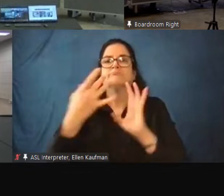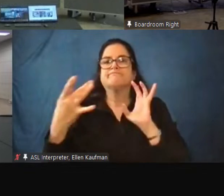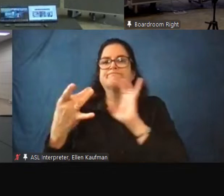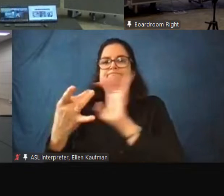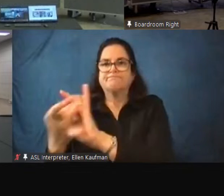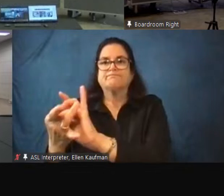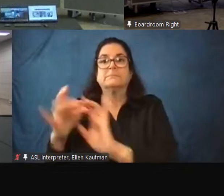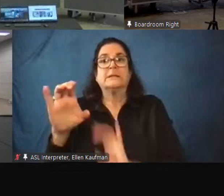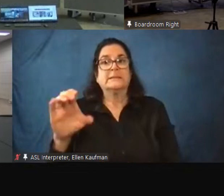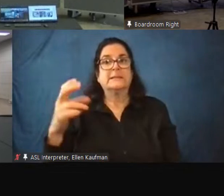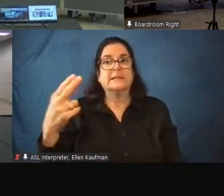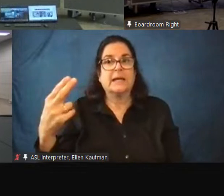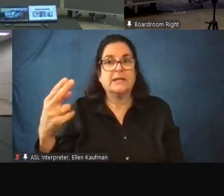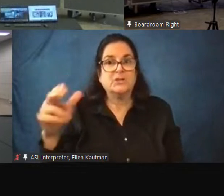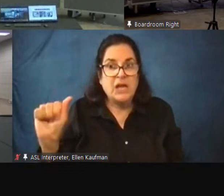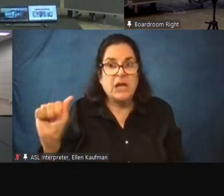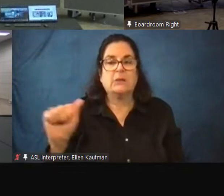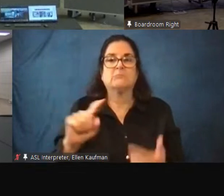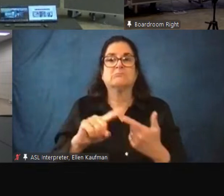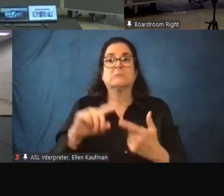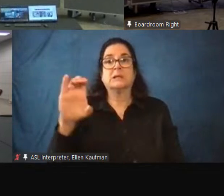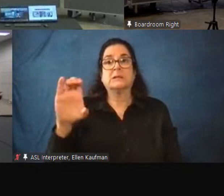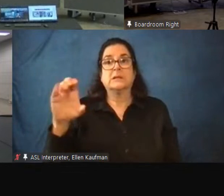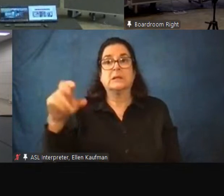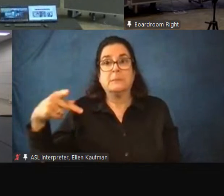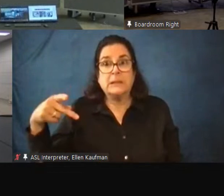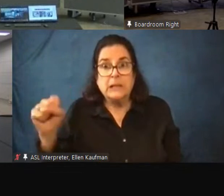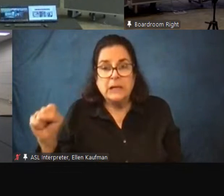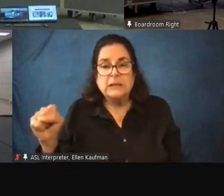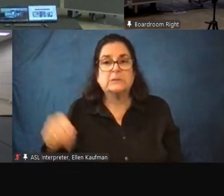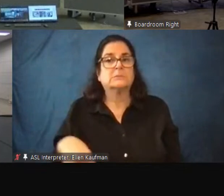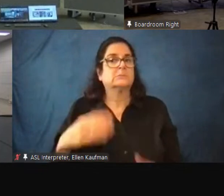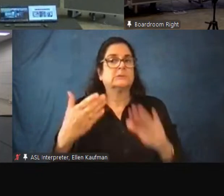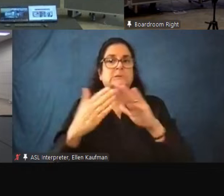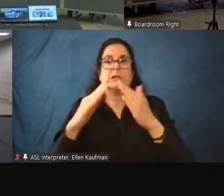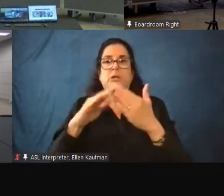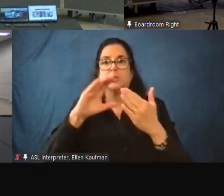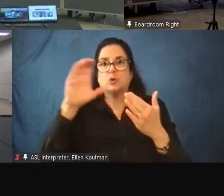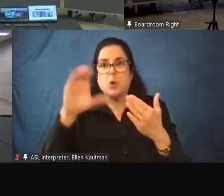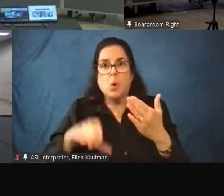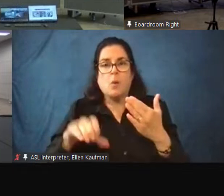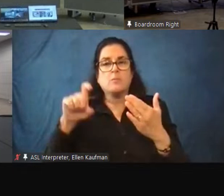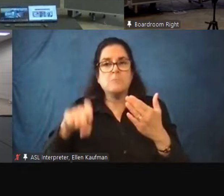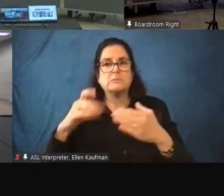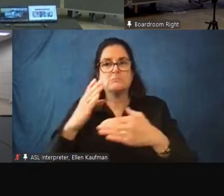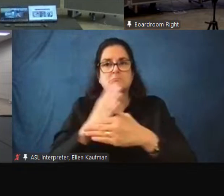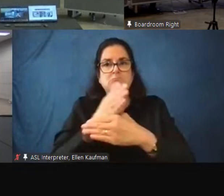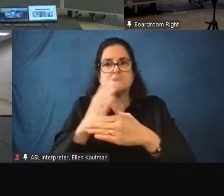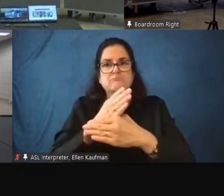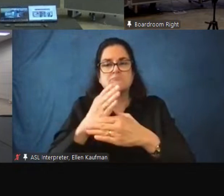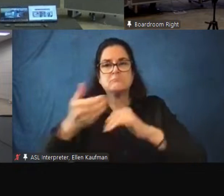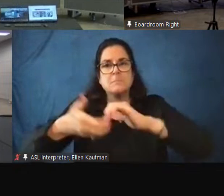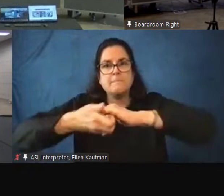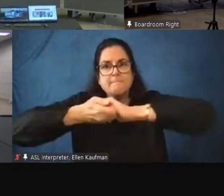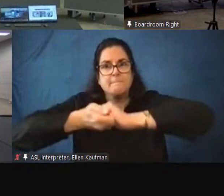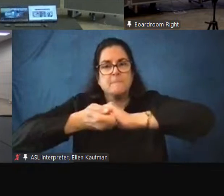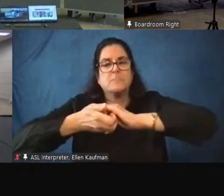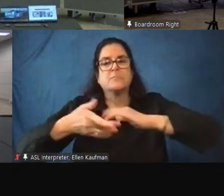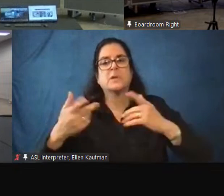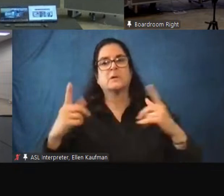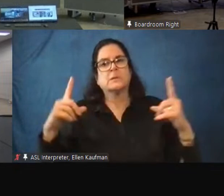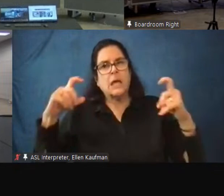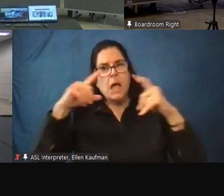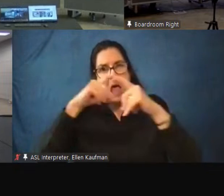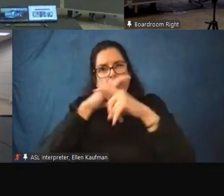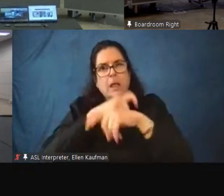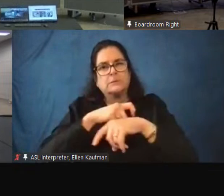CPS, City of Chicago. There has to be a partnership somehow, because this is a very complex issue. And right